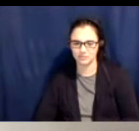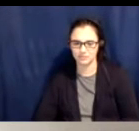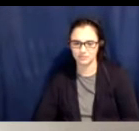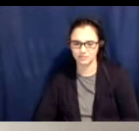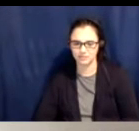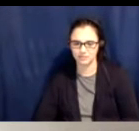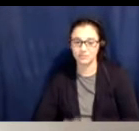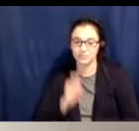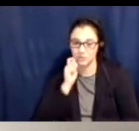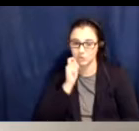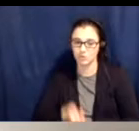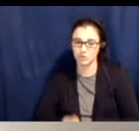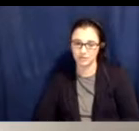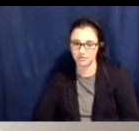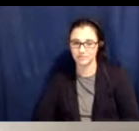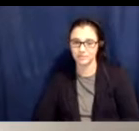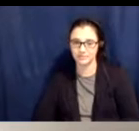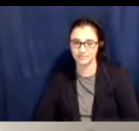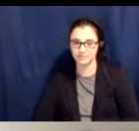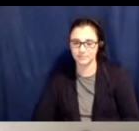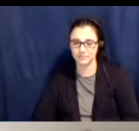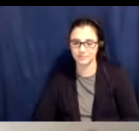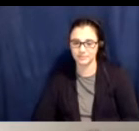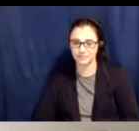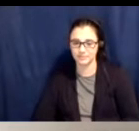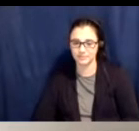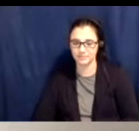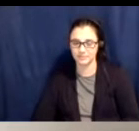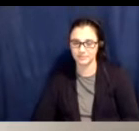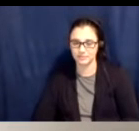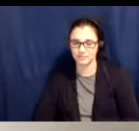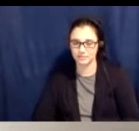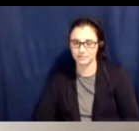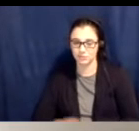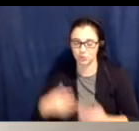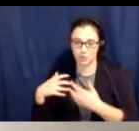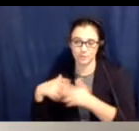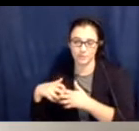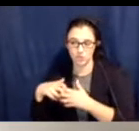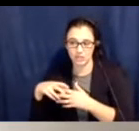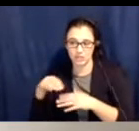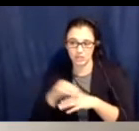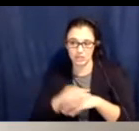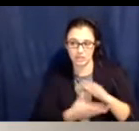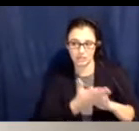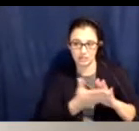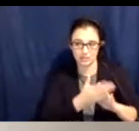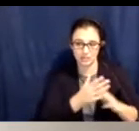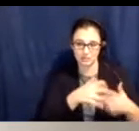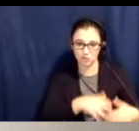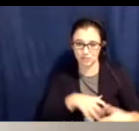That's cool. So is the machine running the machine?